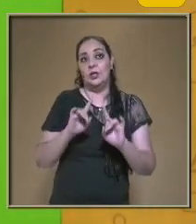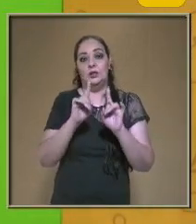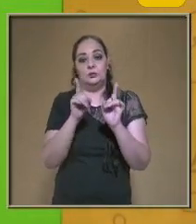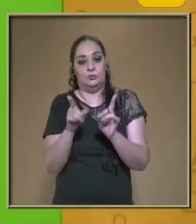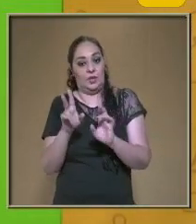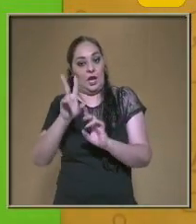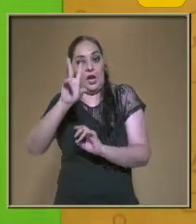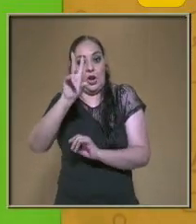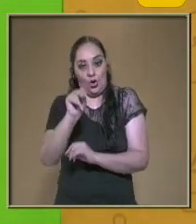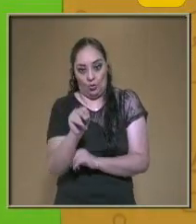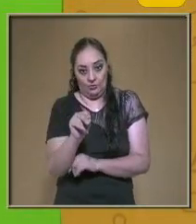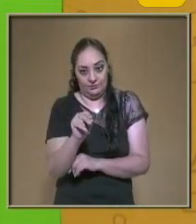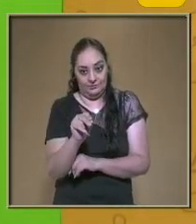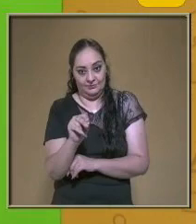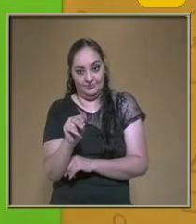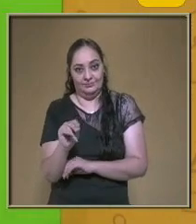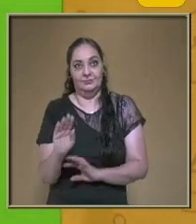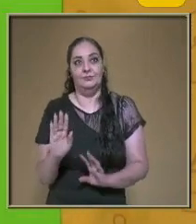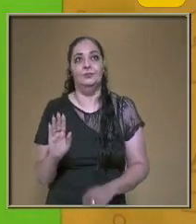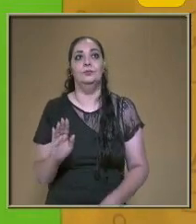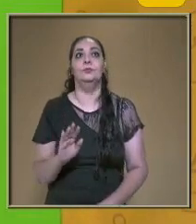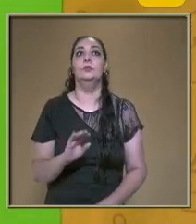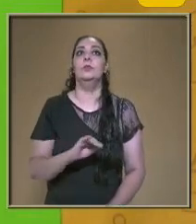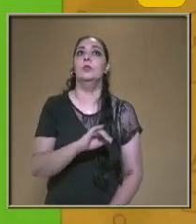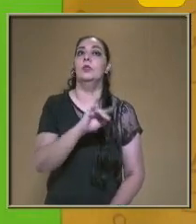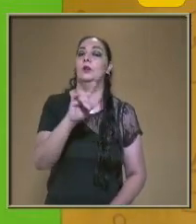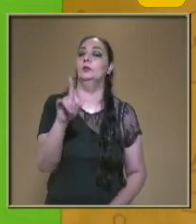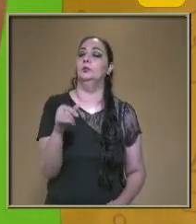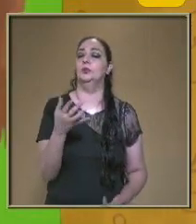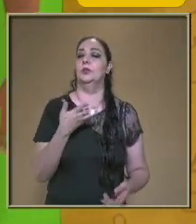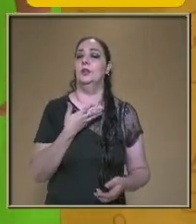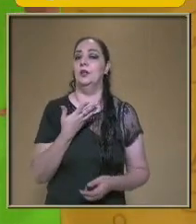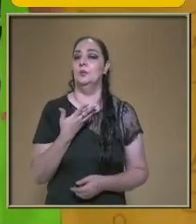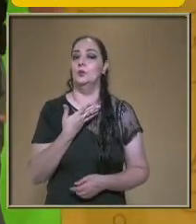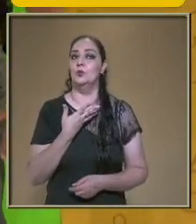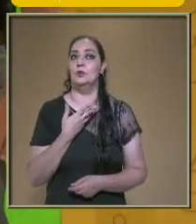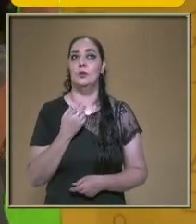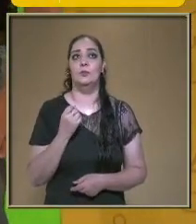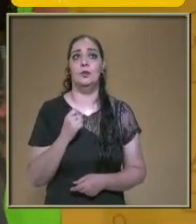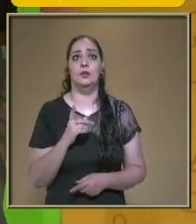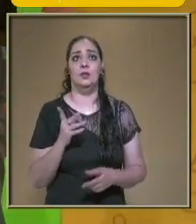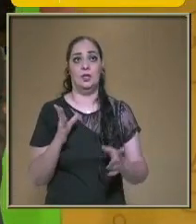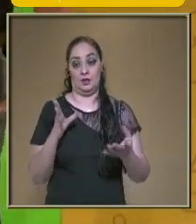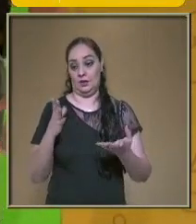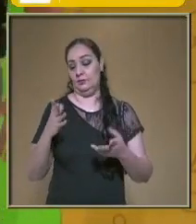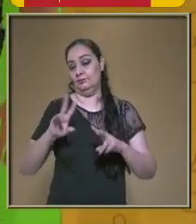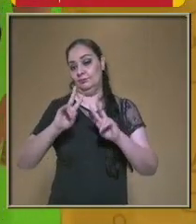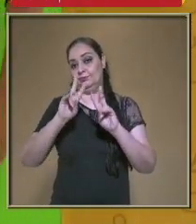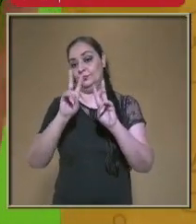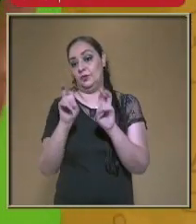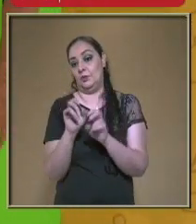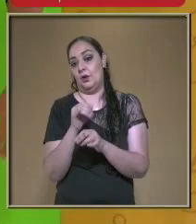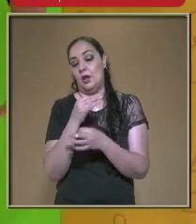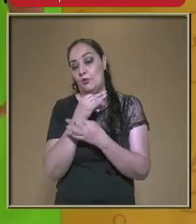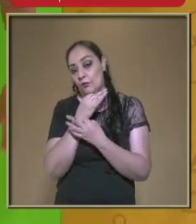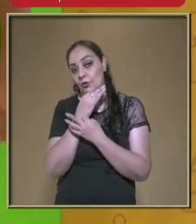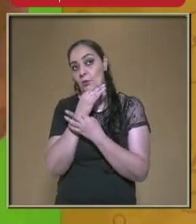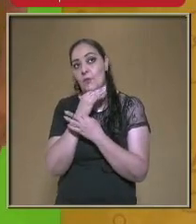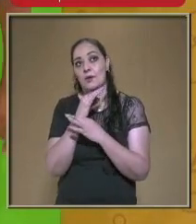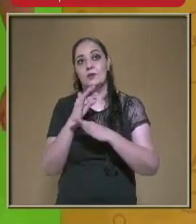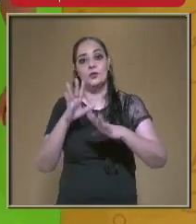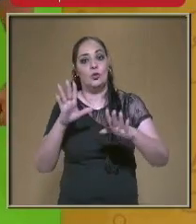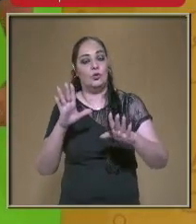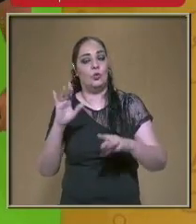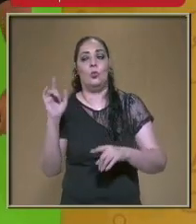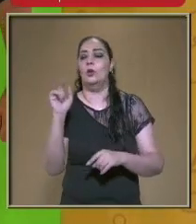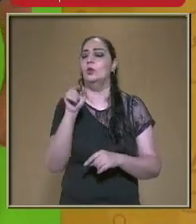no, okay? Then we got this category. Have you seen when